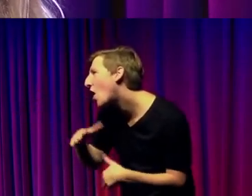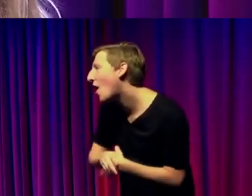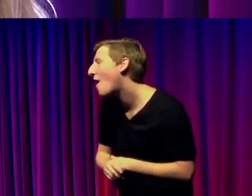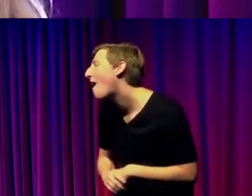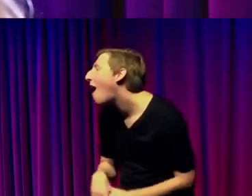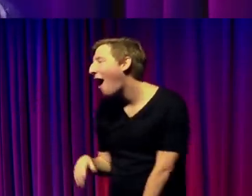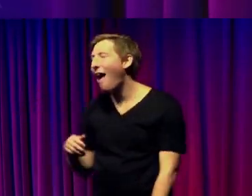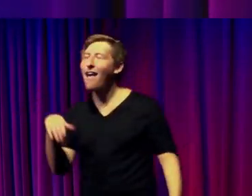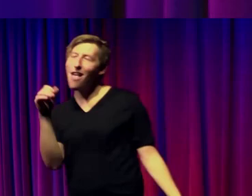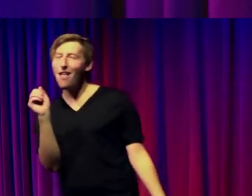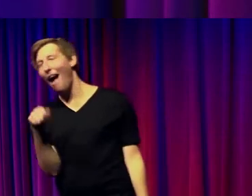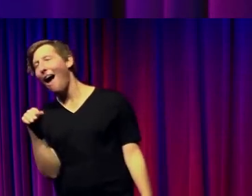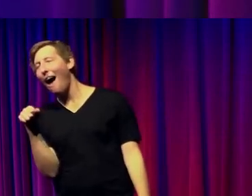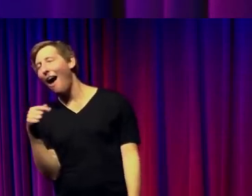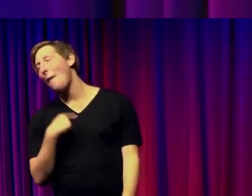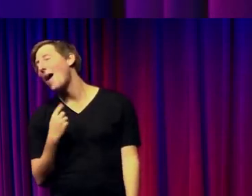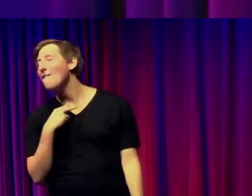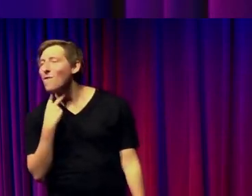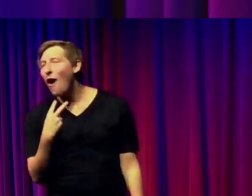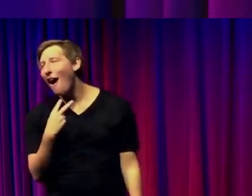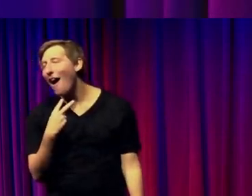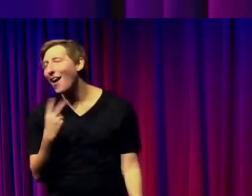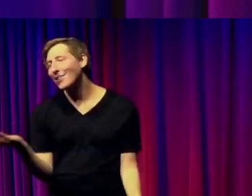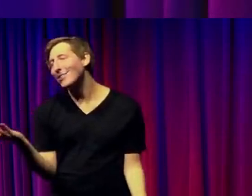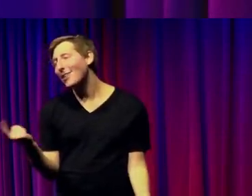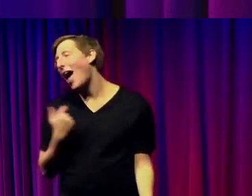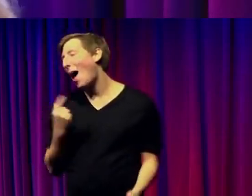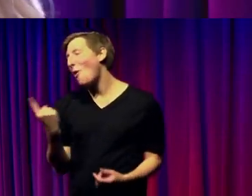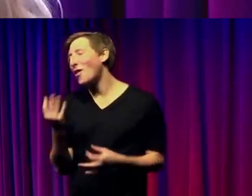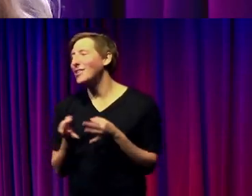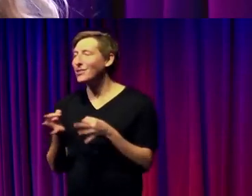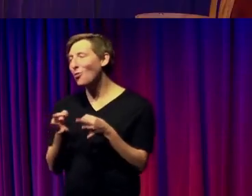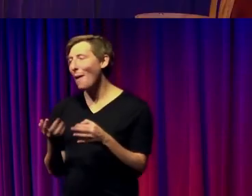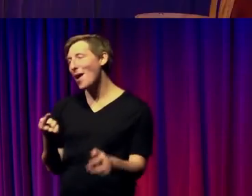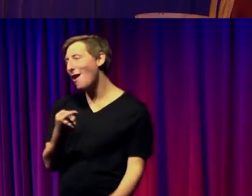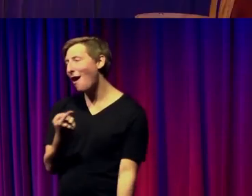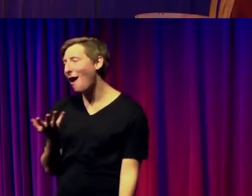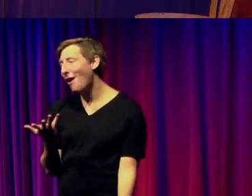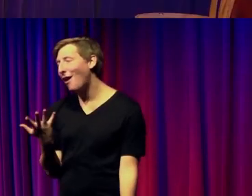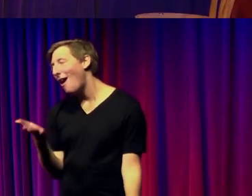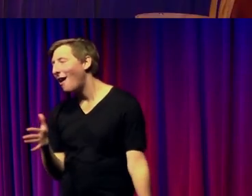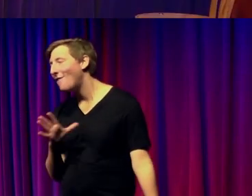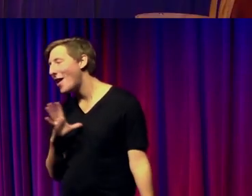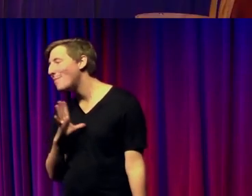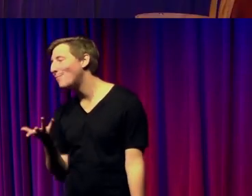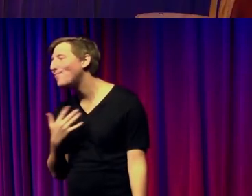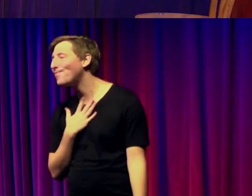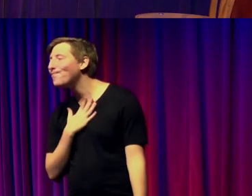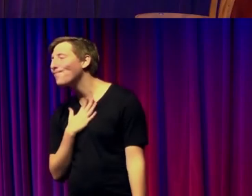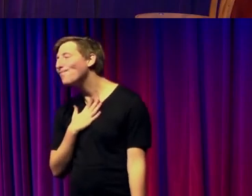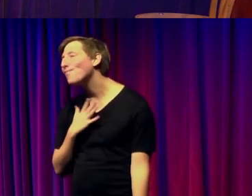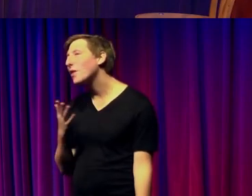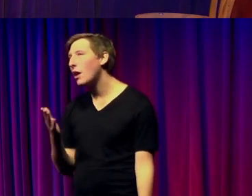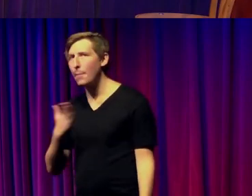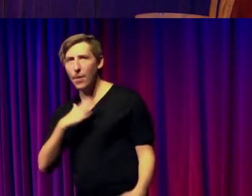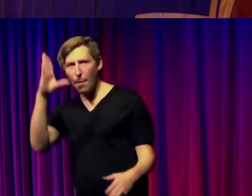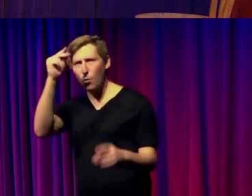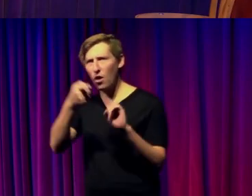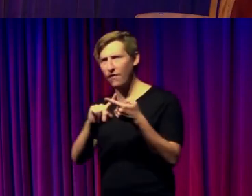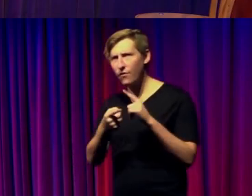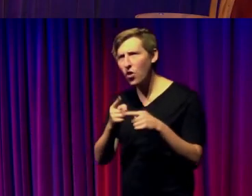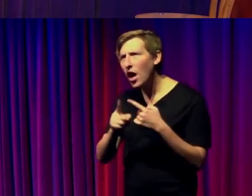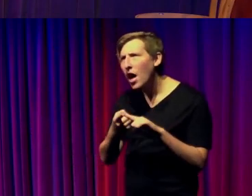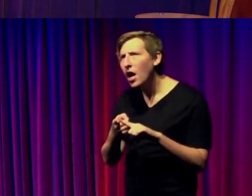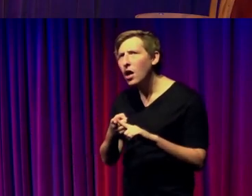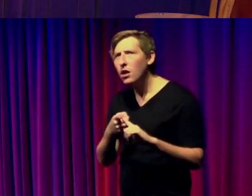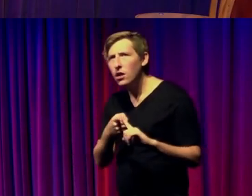voice. Just describing her. Anyways, and so then like my boyfriend is like